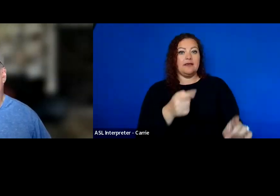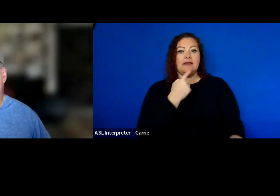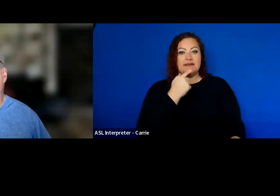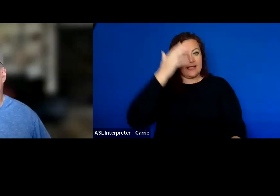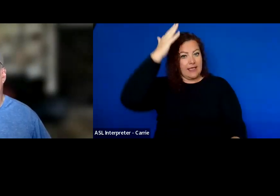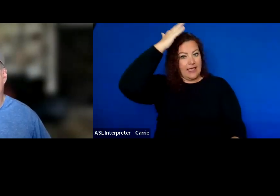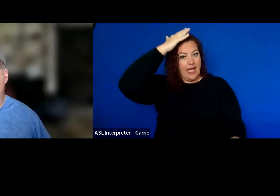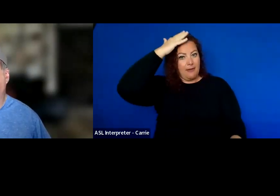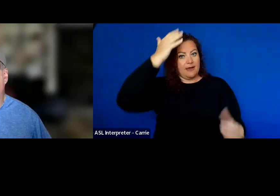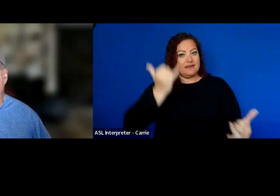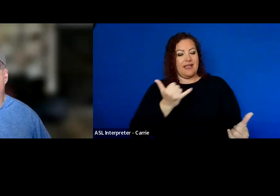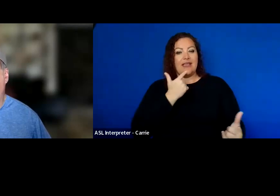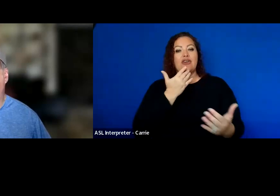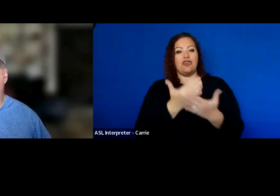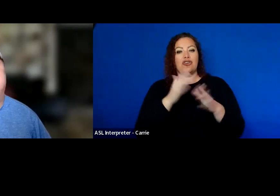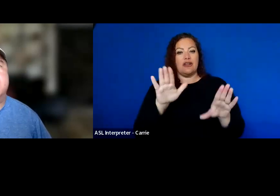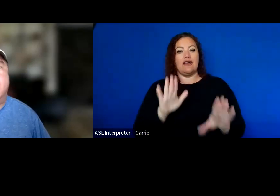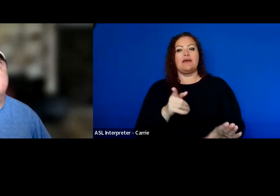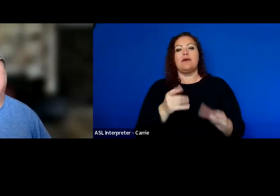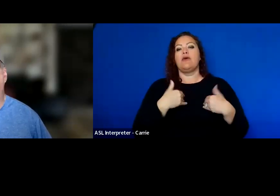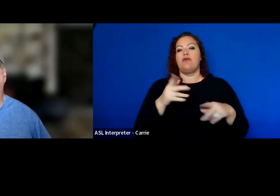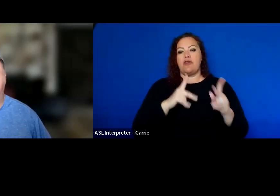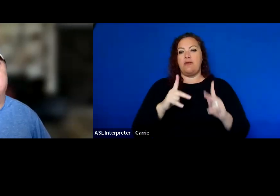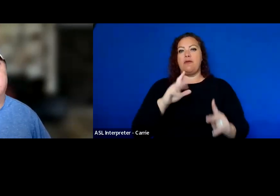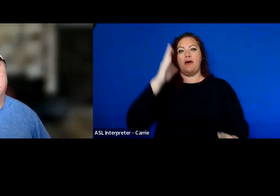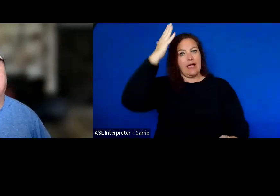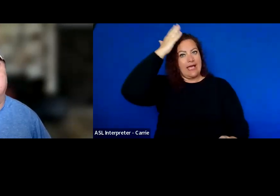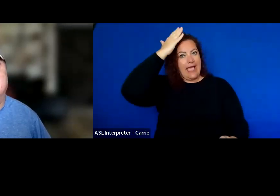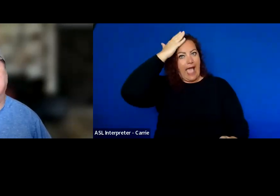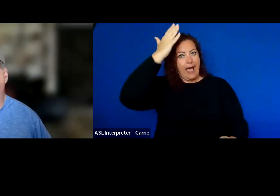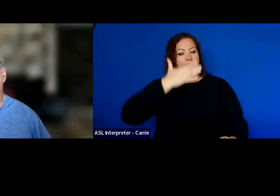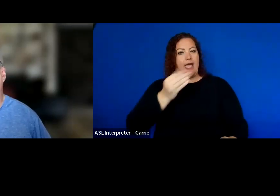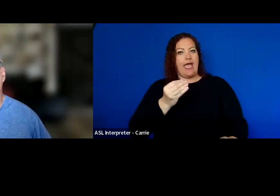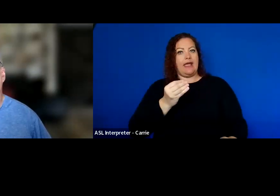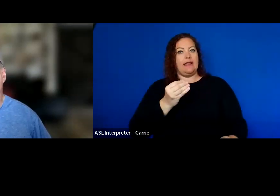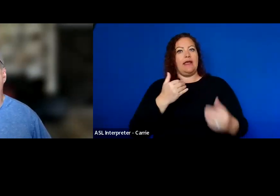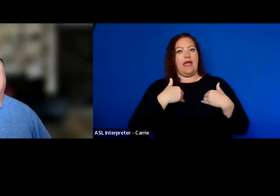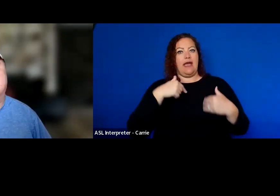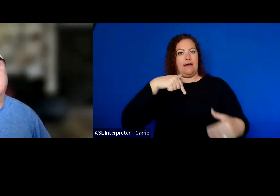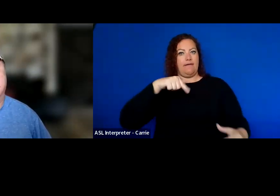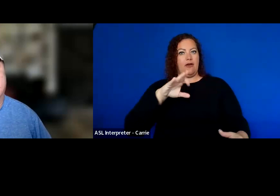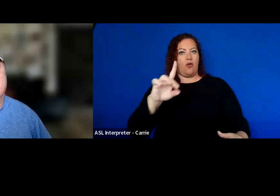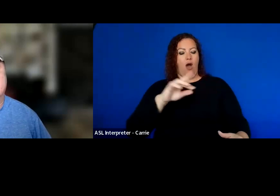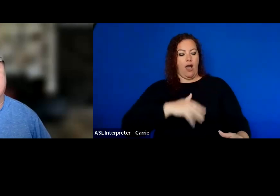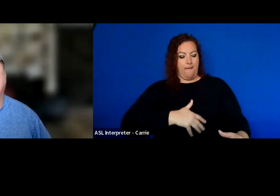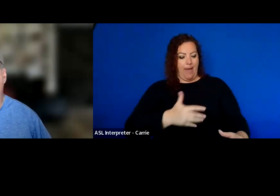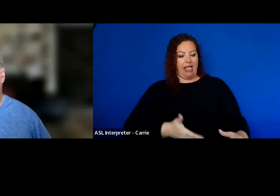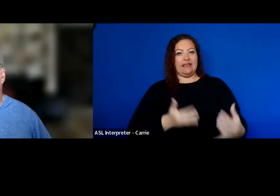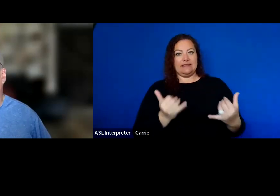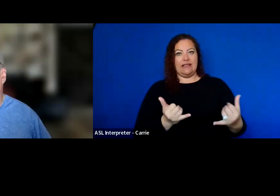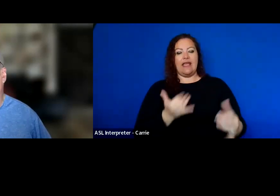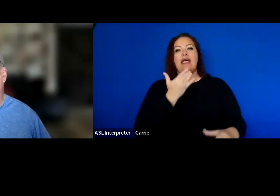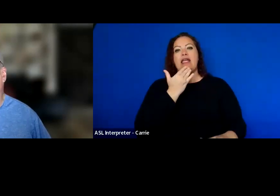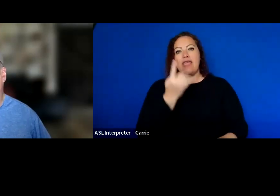Good. Awesome. All right. So we have people wearing caps, and we have people wearing quad bellies like me today. Thank you for listening